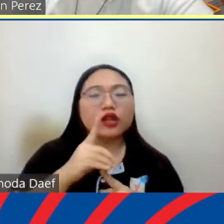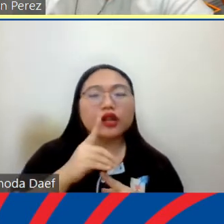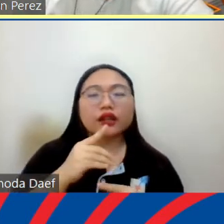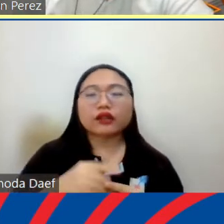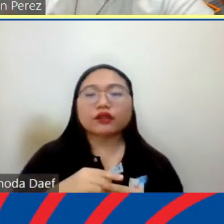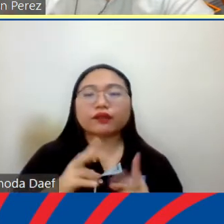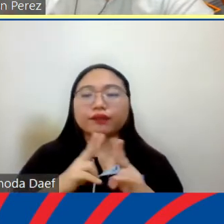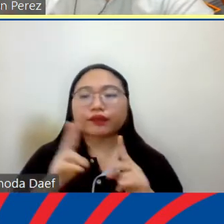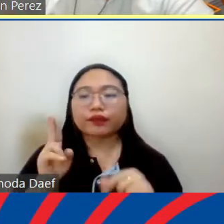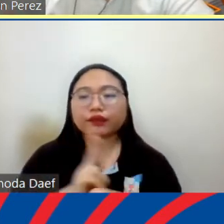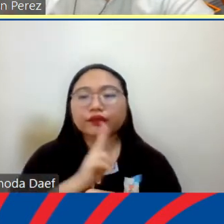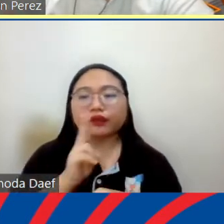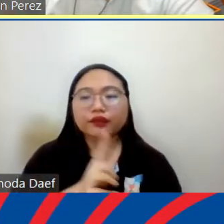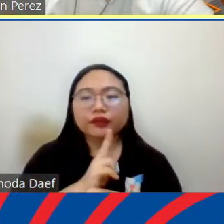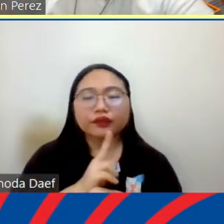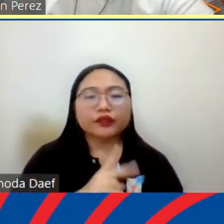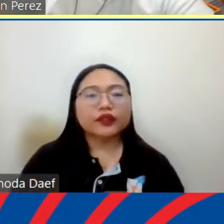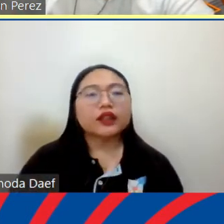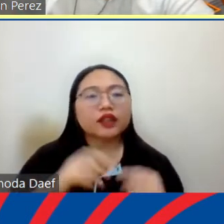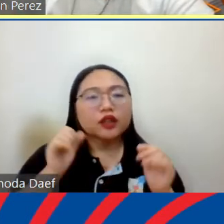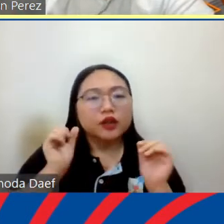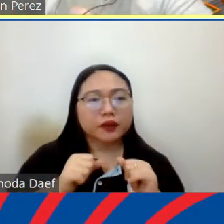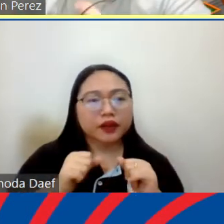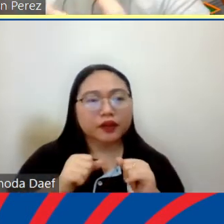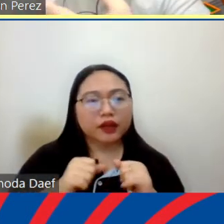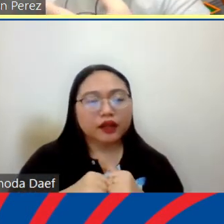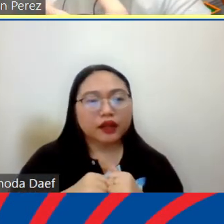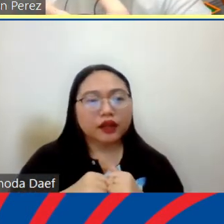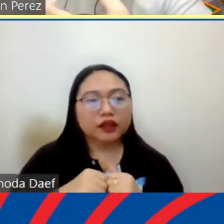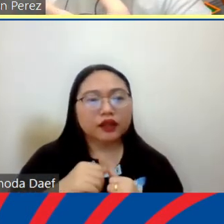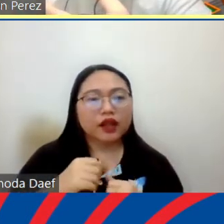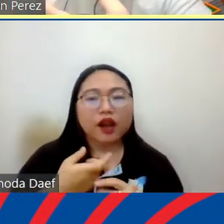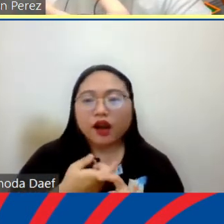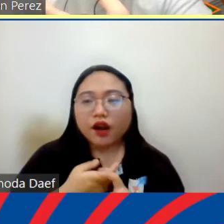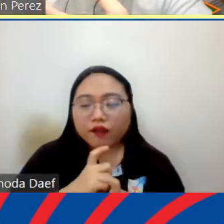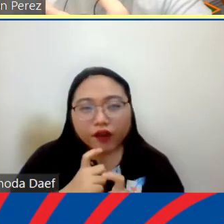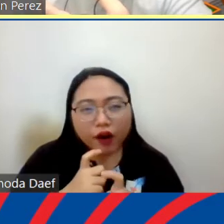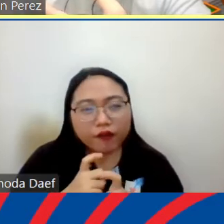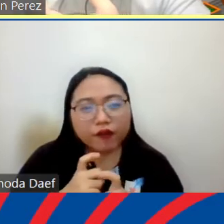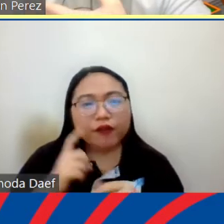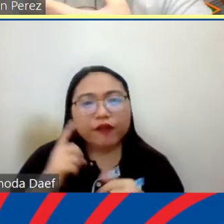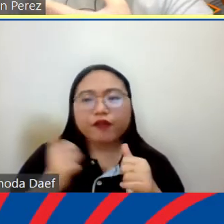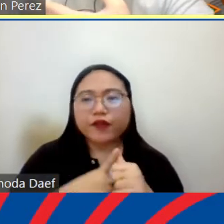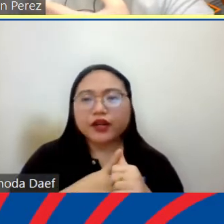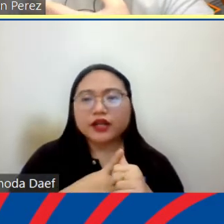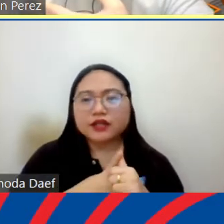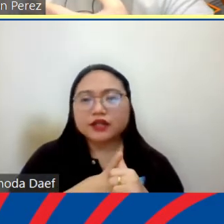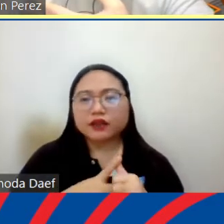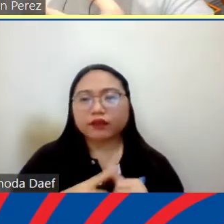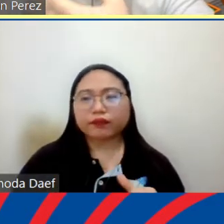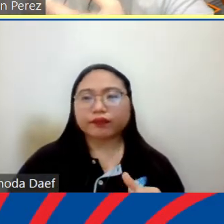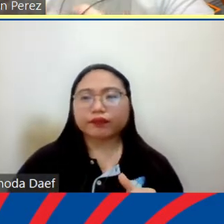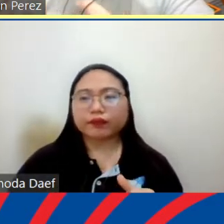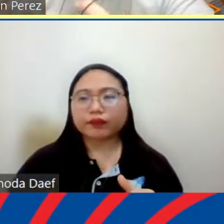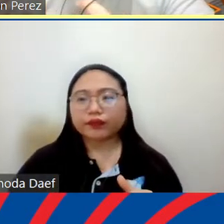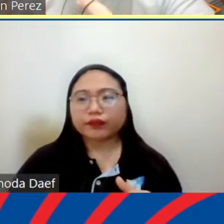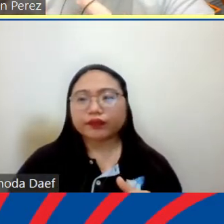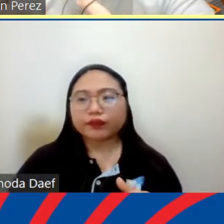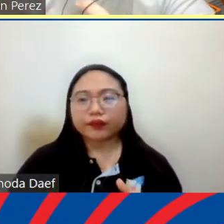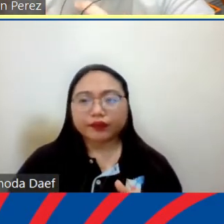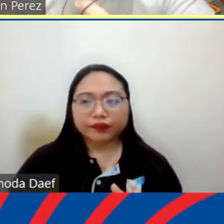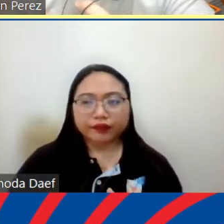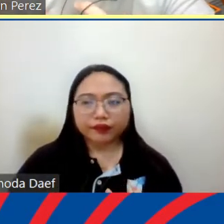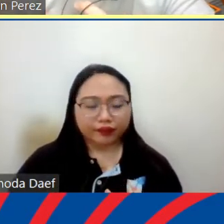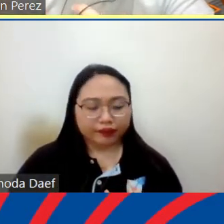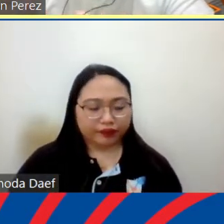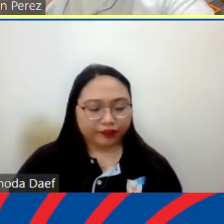Usually, you will see this at the first sheet of a spreadsheet. Diba? Kung meron